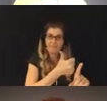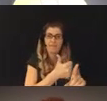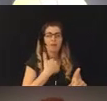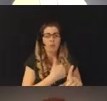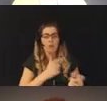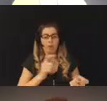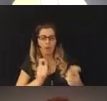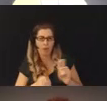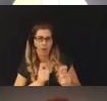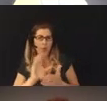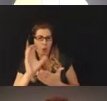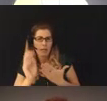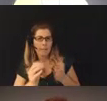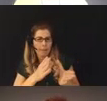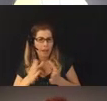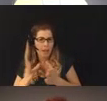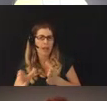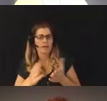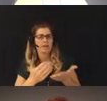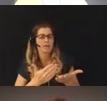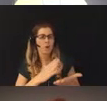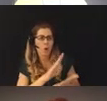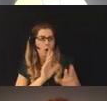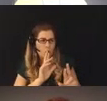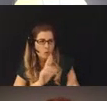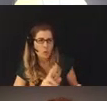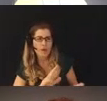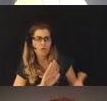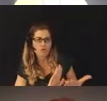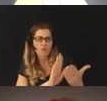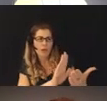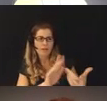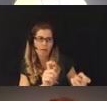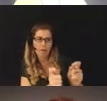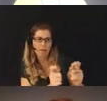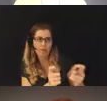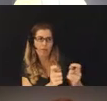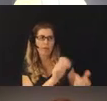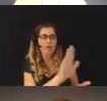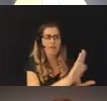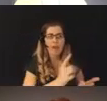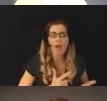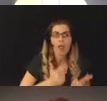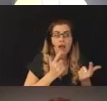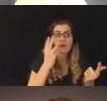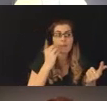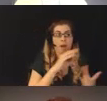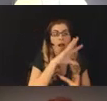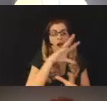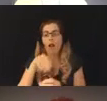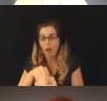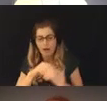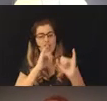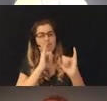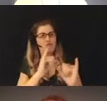and planning incorporates, responds to, addresses, and then translates a student's lived experiences into relevant instruction and learning